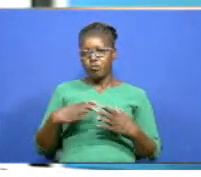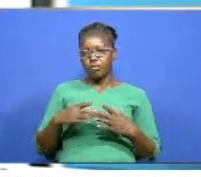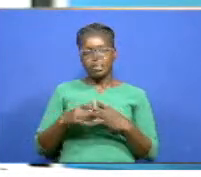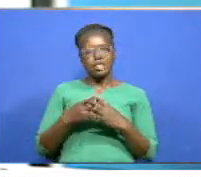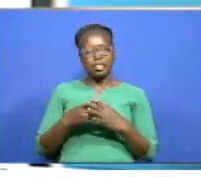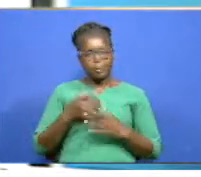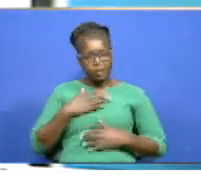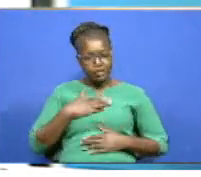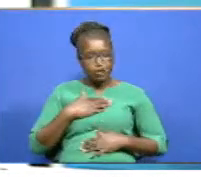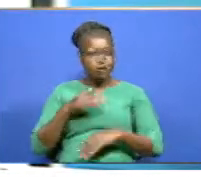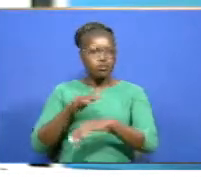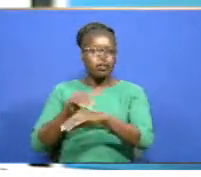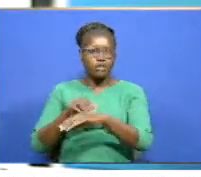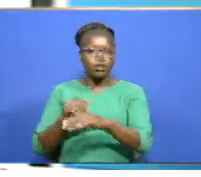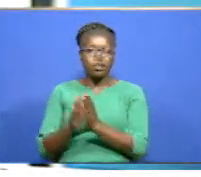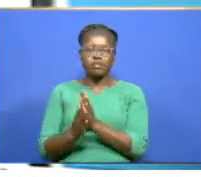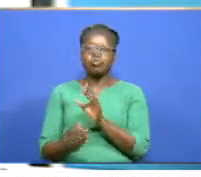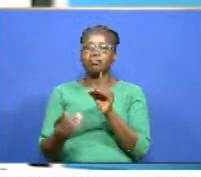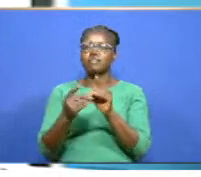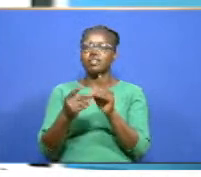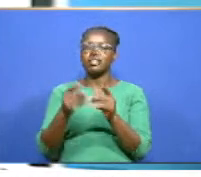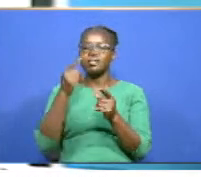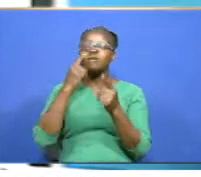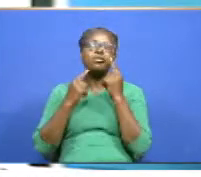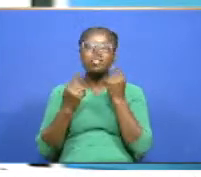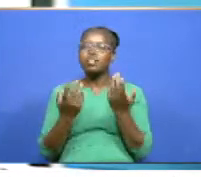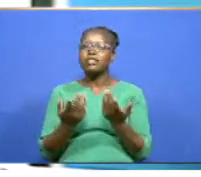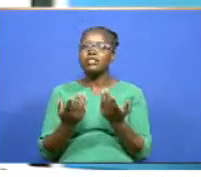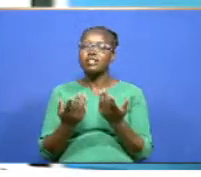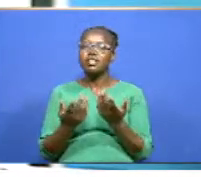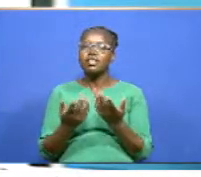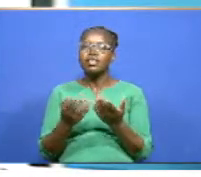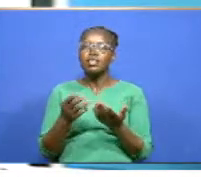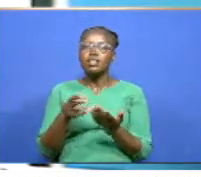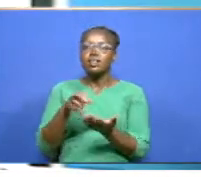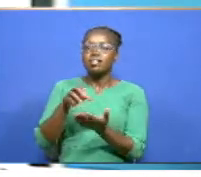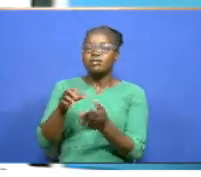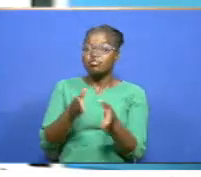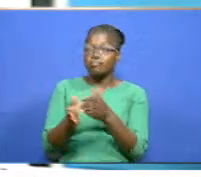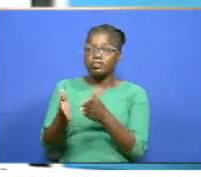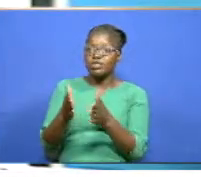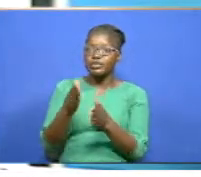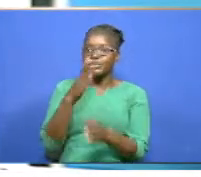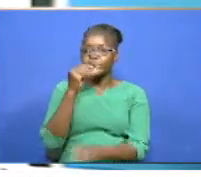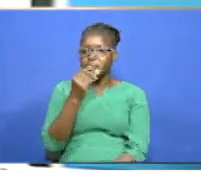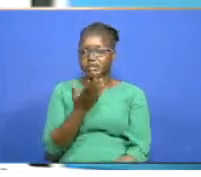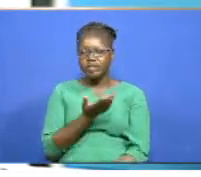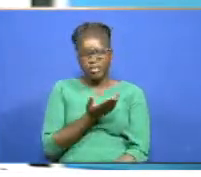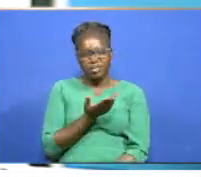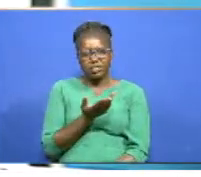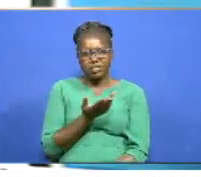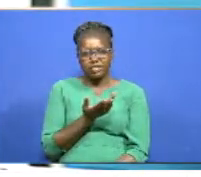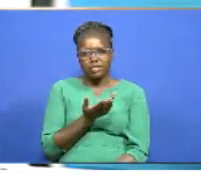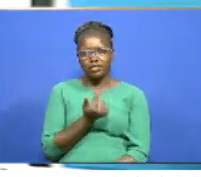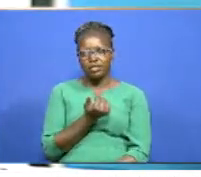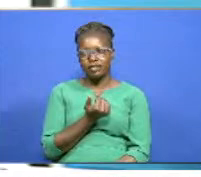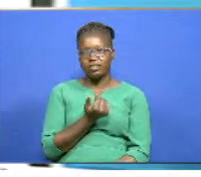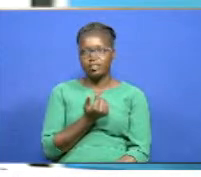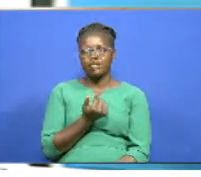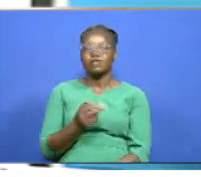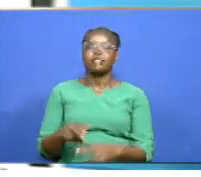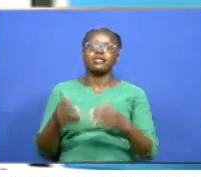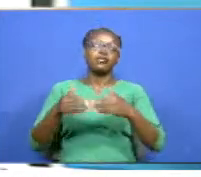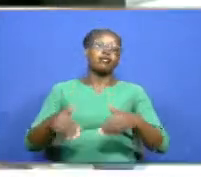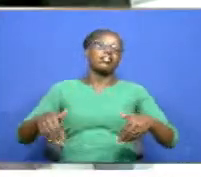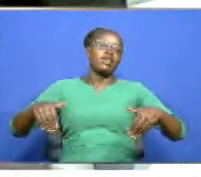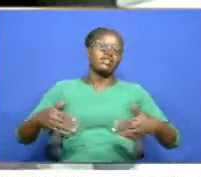Mheshimiwa, and when you go to the meetings and the funerals, they give you a chance to speak, and sit there and sit in front,